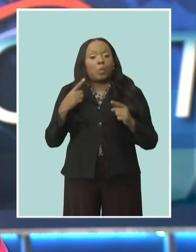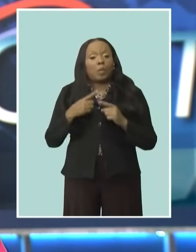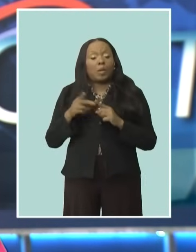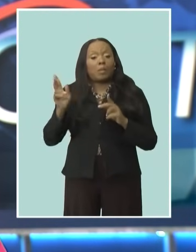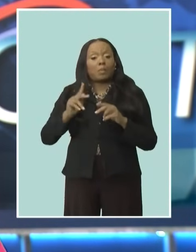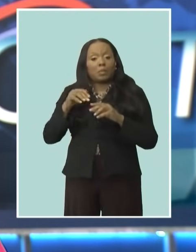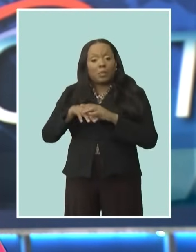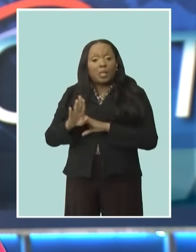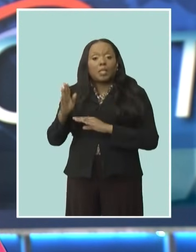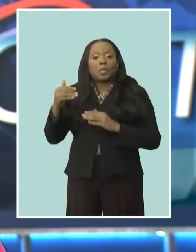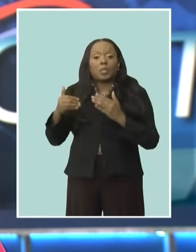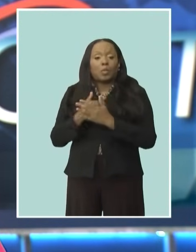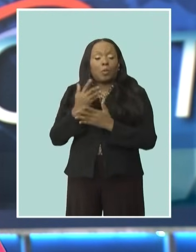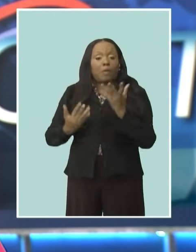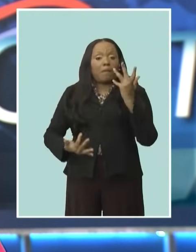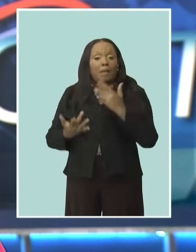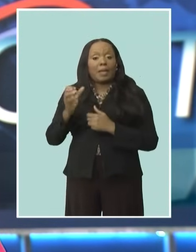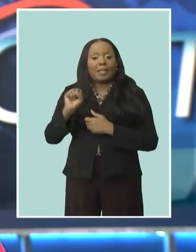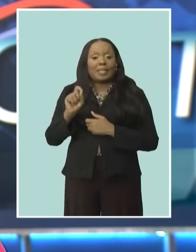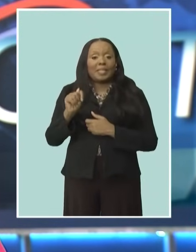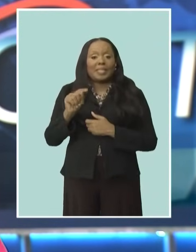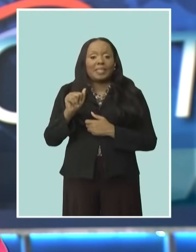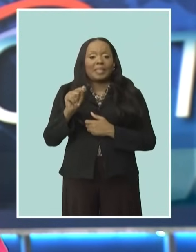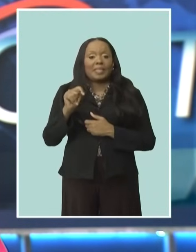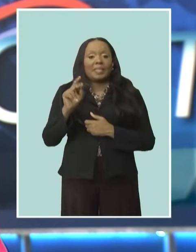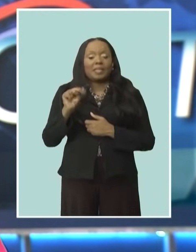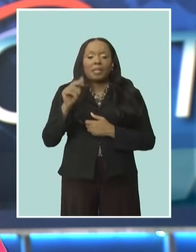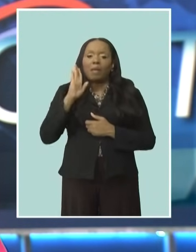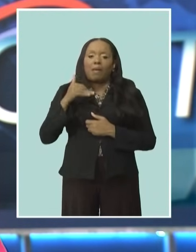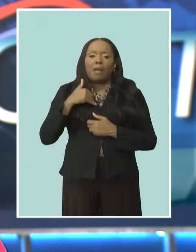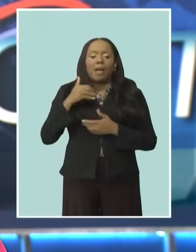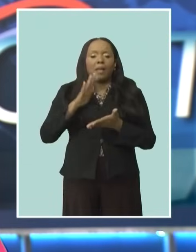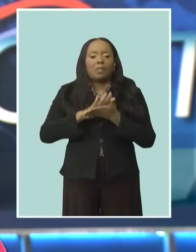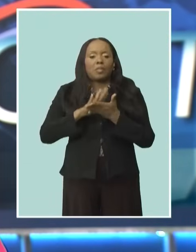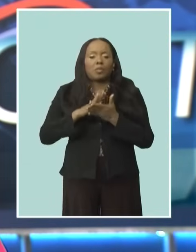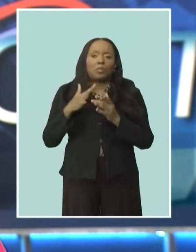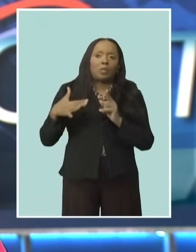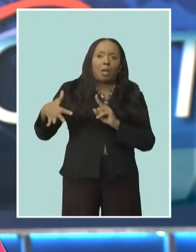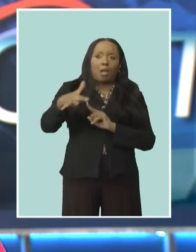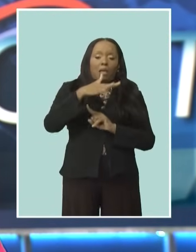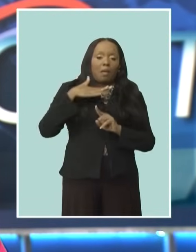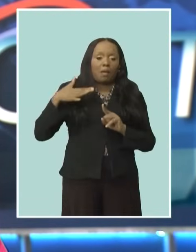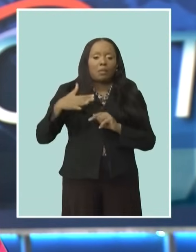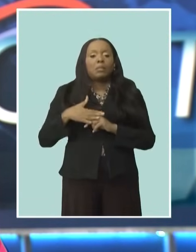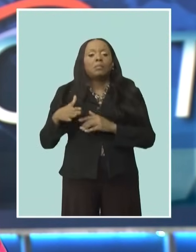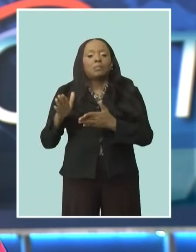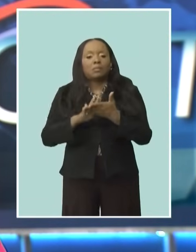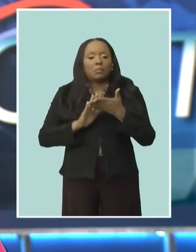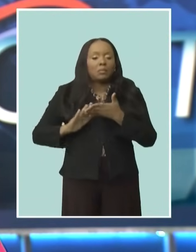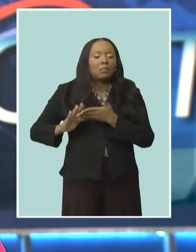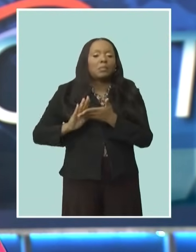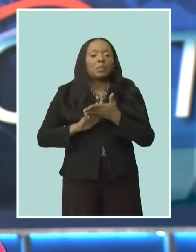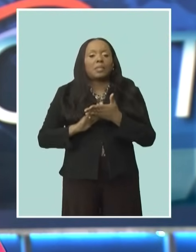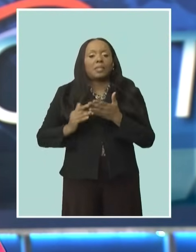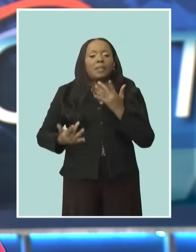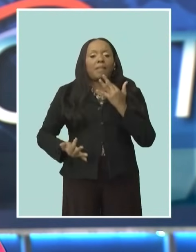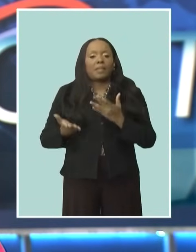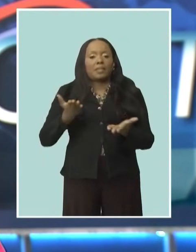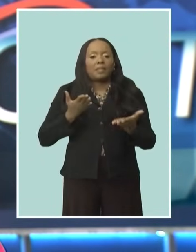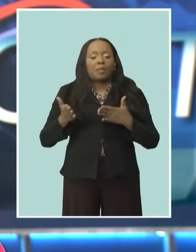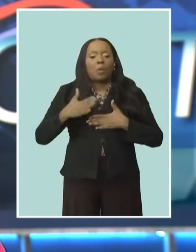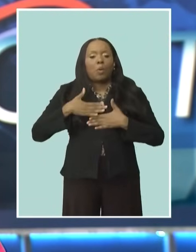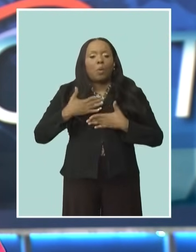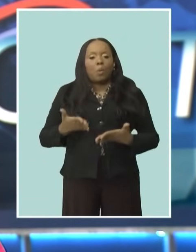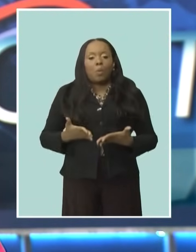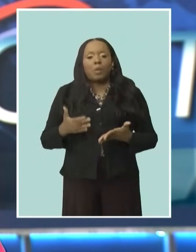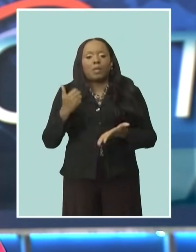will be heavily influenced by the surrounding schools. He commended the Barbados Fire Service for its willingness to always engage